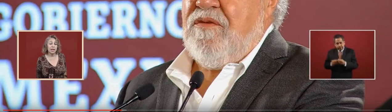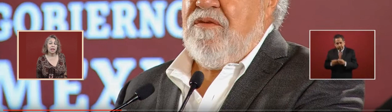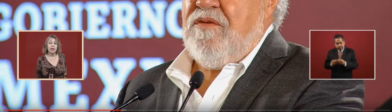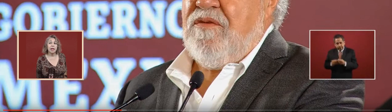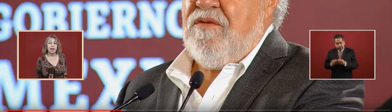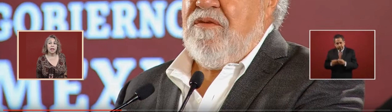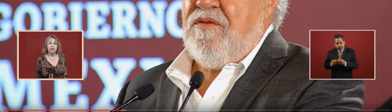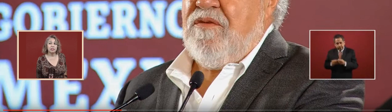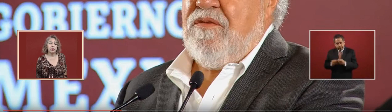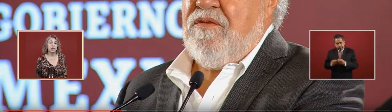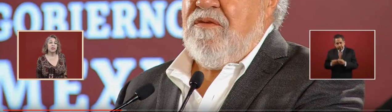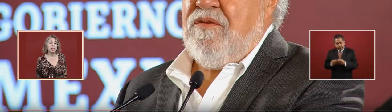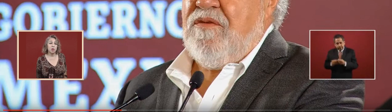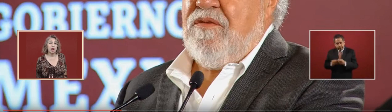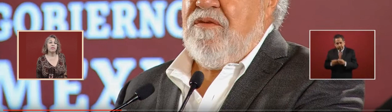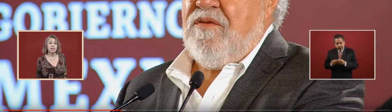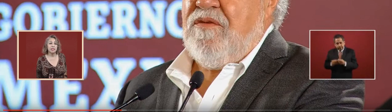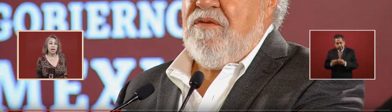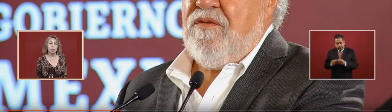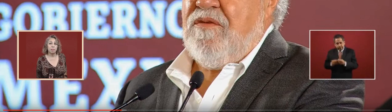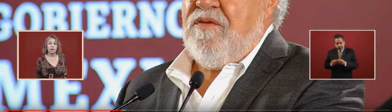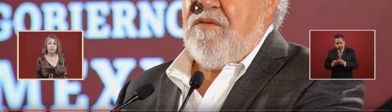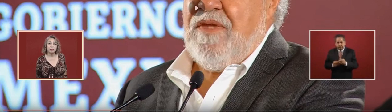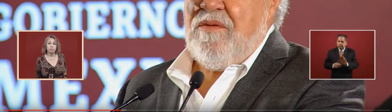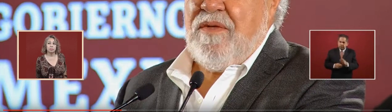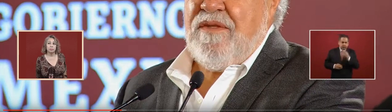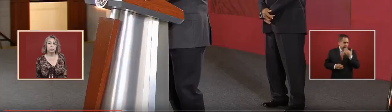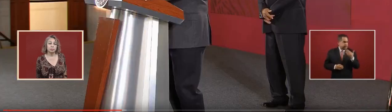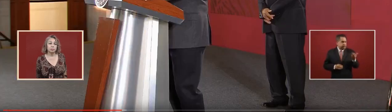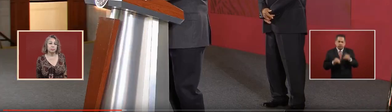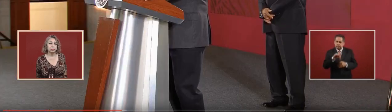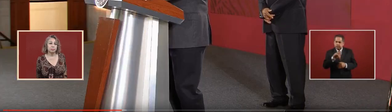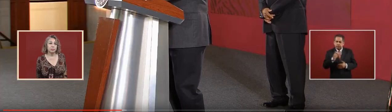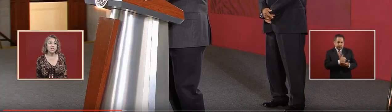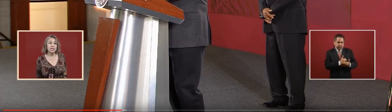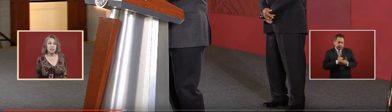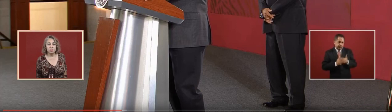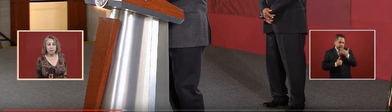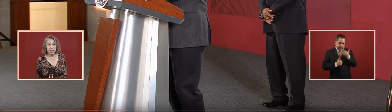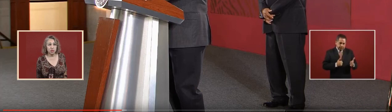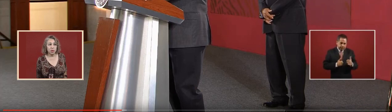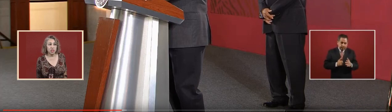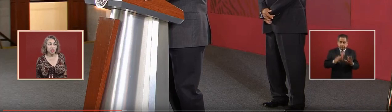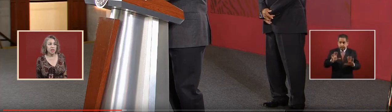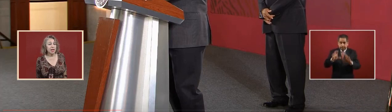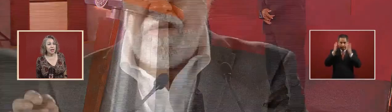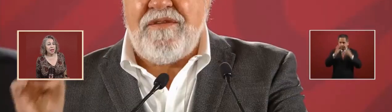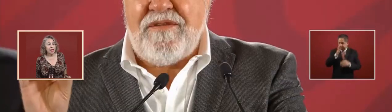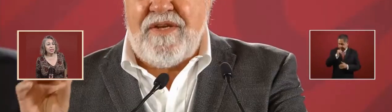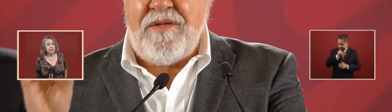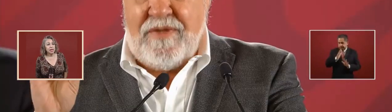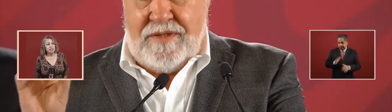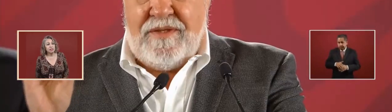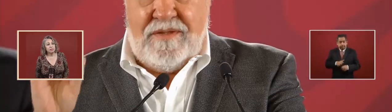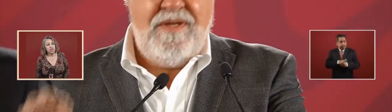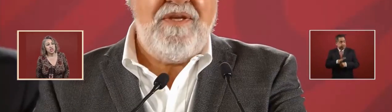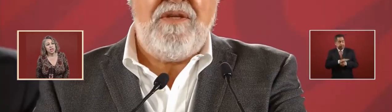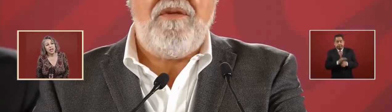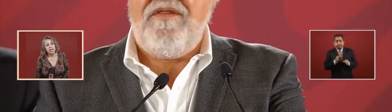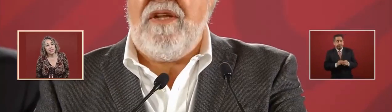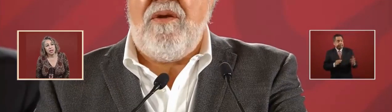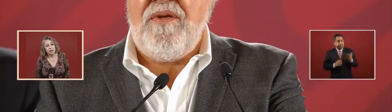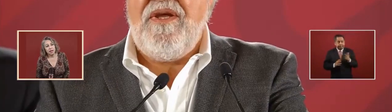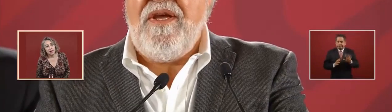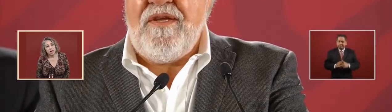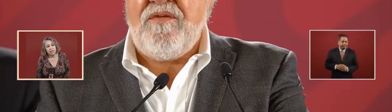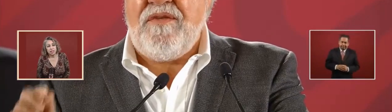calmly, and it's very good that we're having this help in this situation. It's not sufficient, and